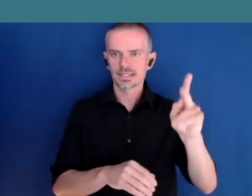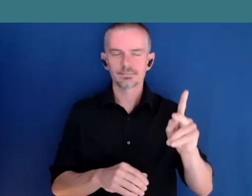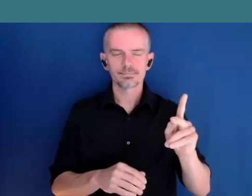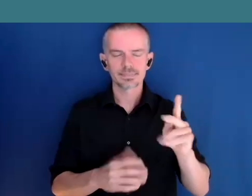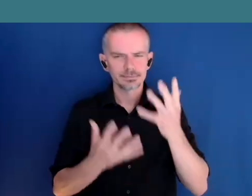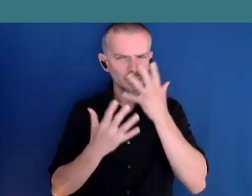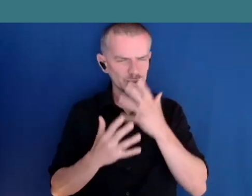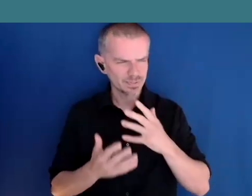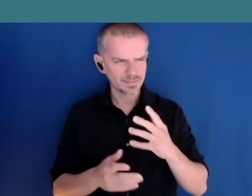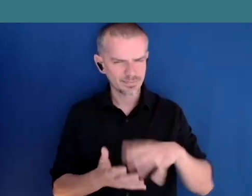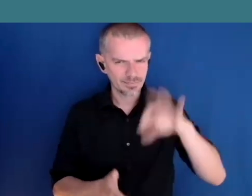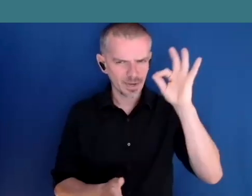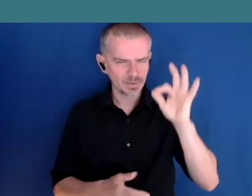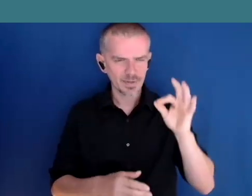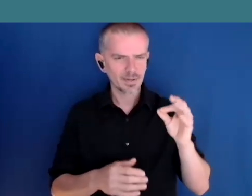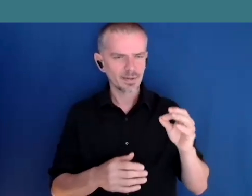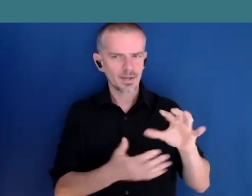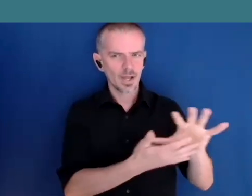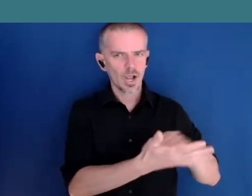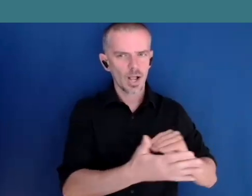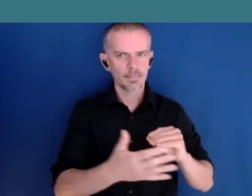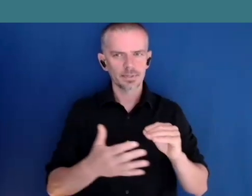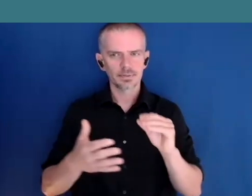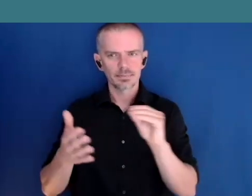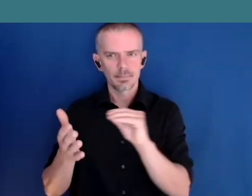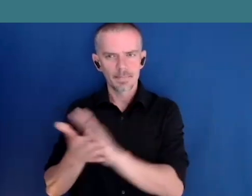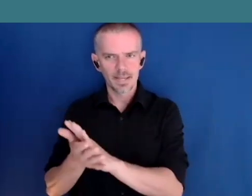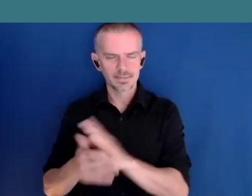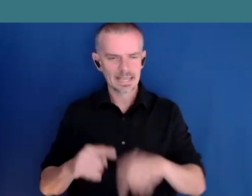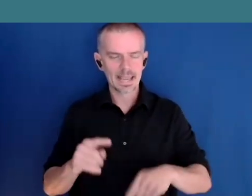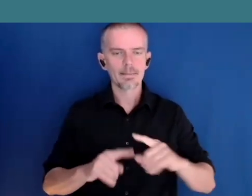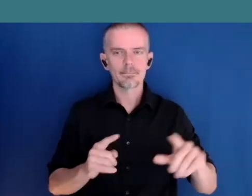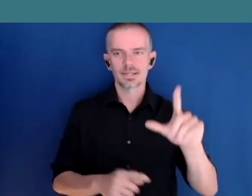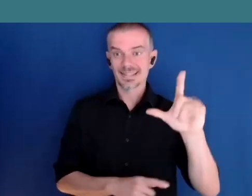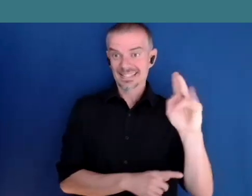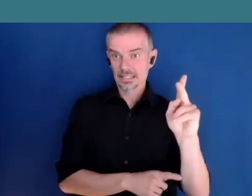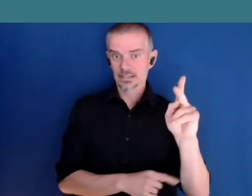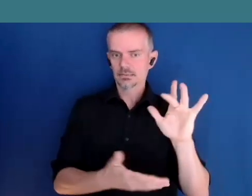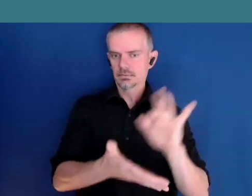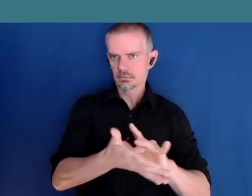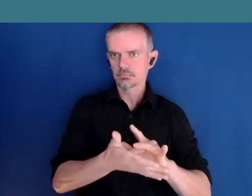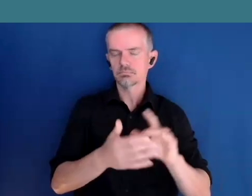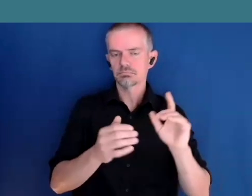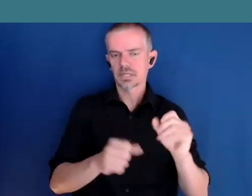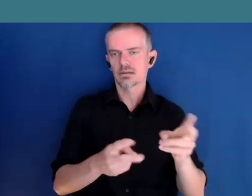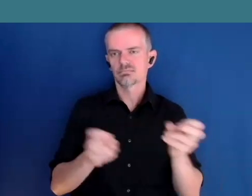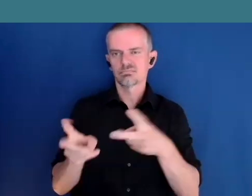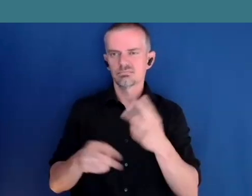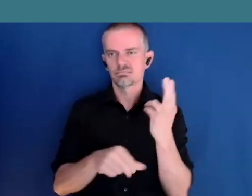paste, but those hyperlinks should be clickable, and we will be sending out all resources that we share in a follow-up